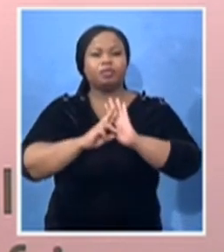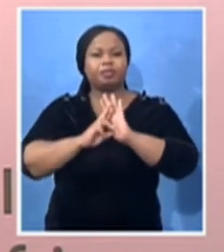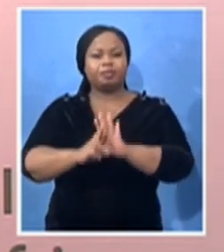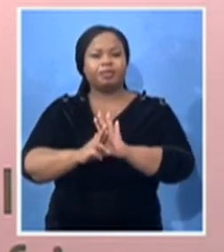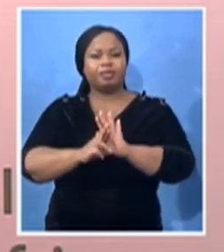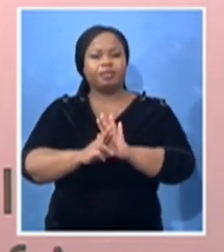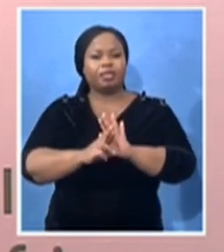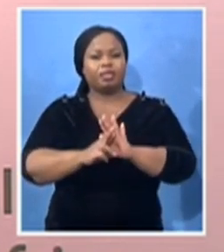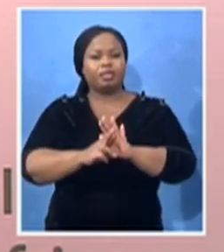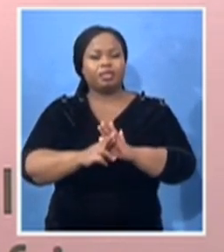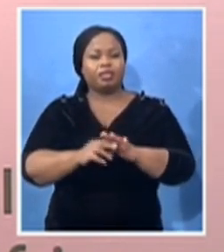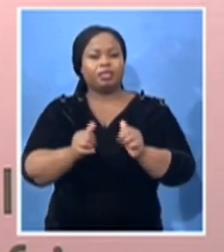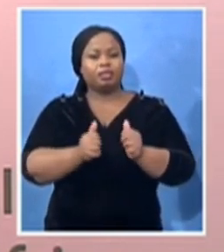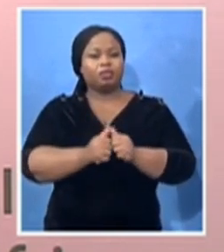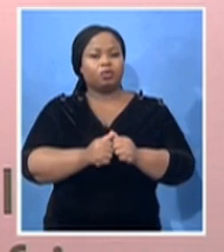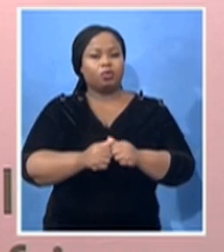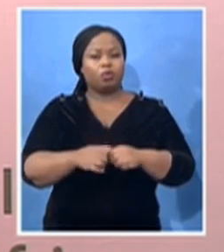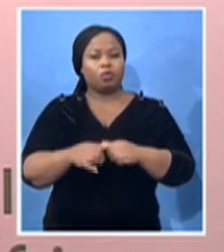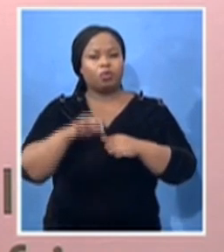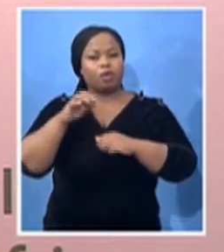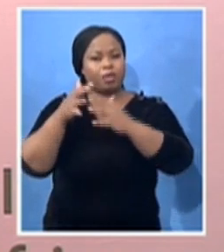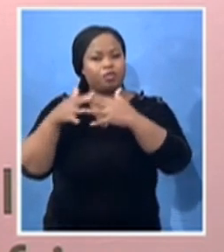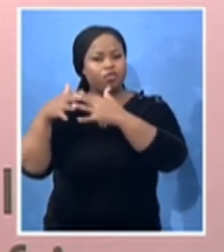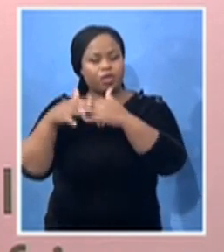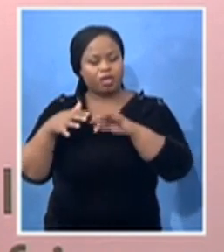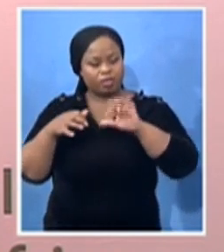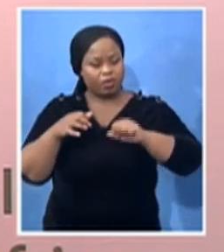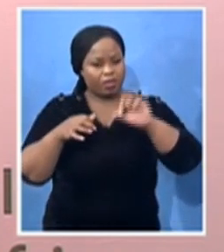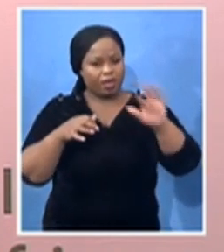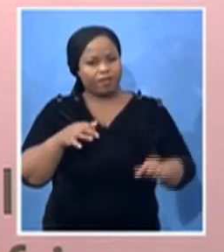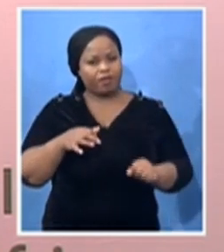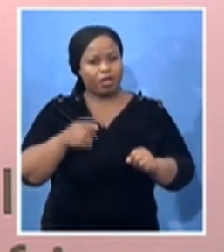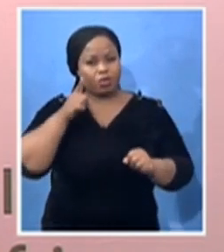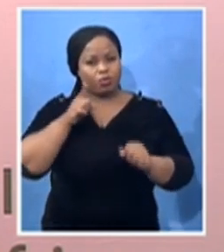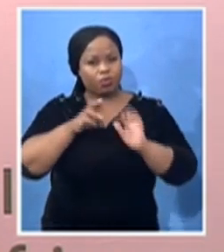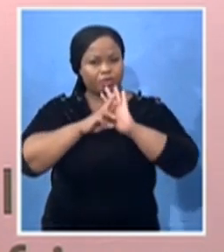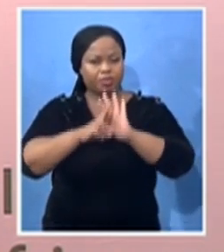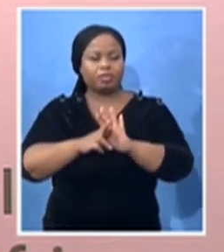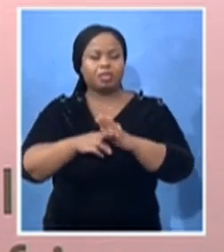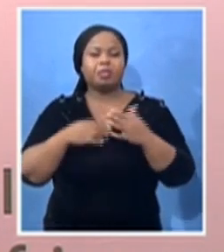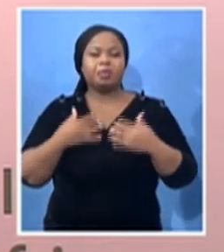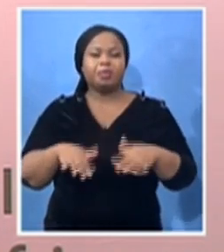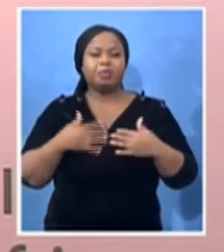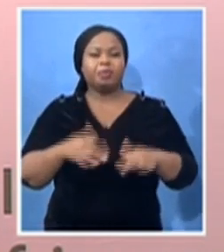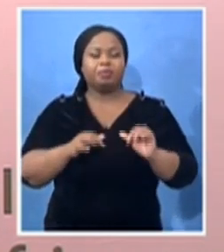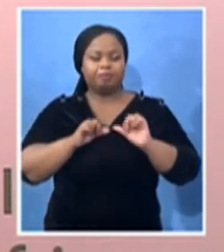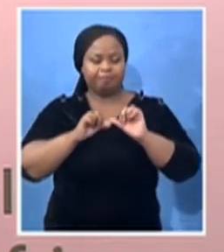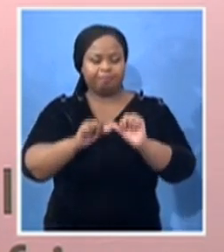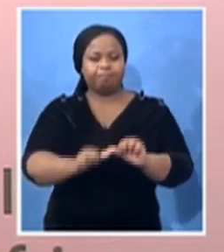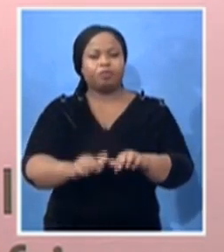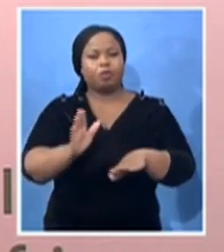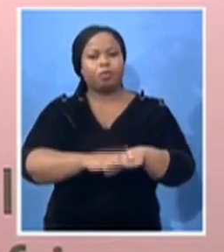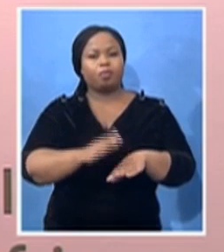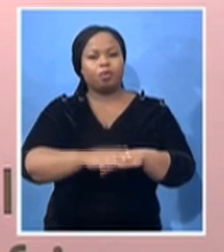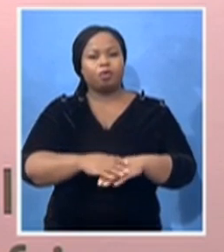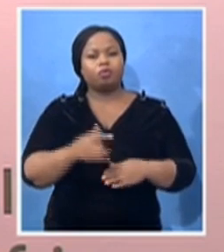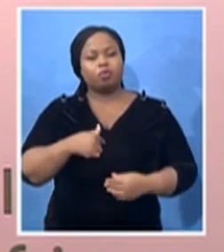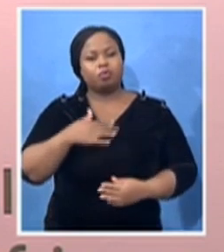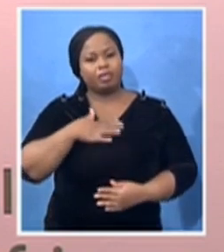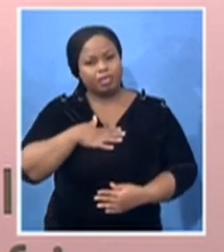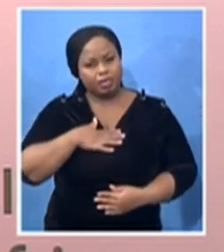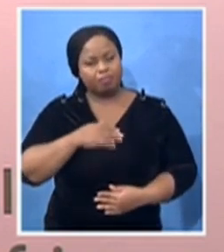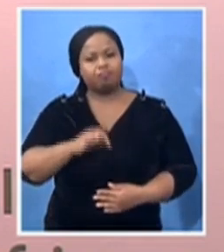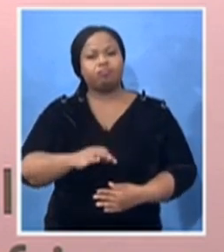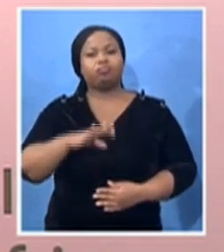countries, there's a long distance for us to cover. And therefore, I've been very, very impressed. In this case,